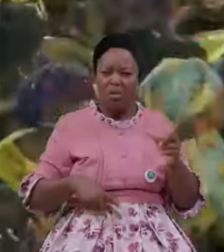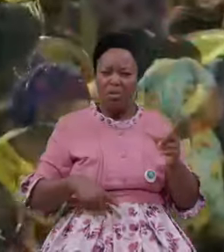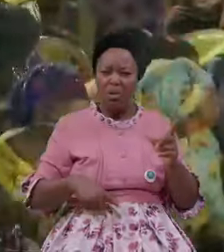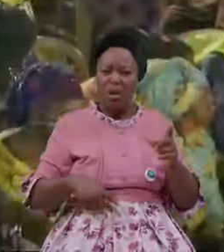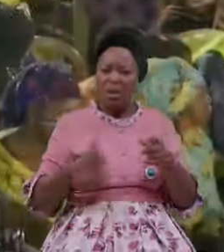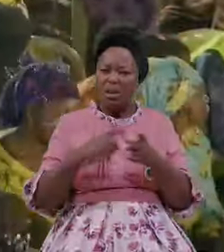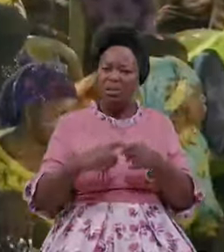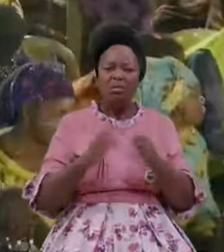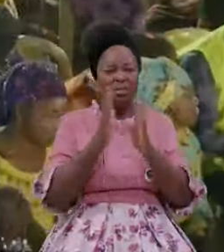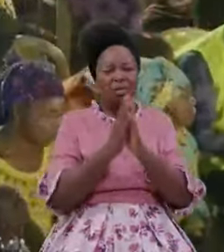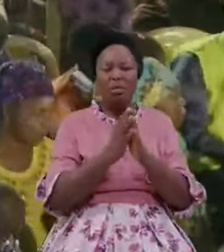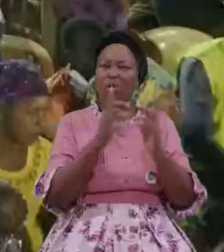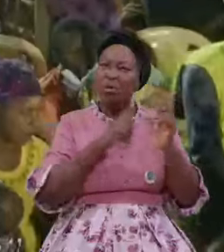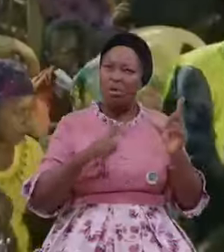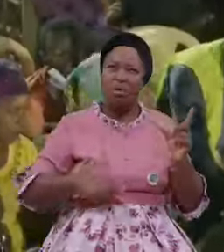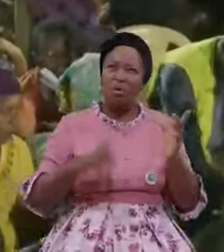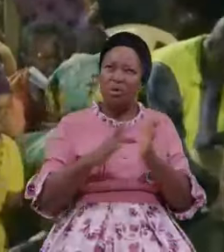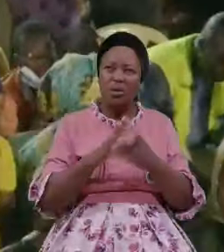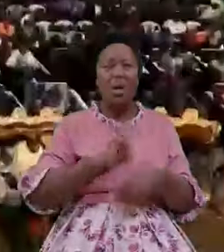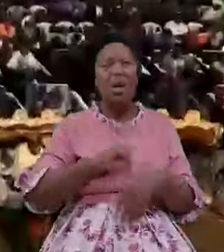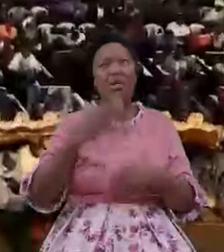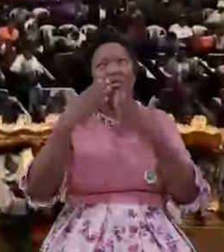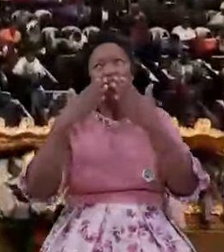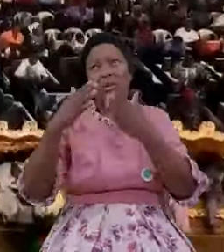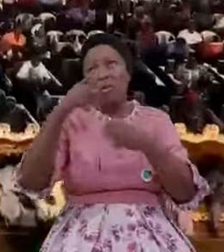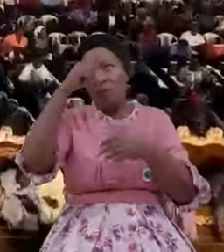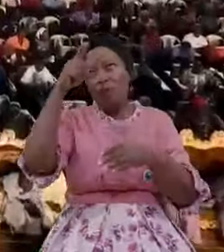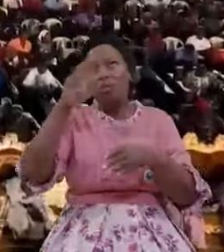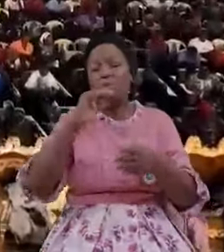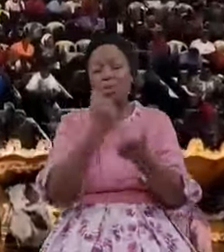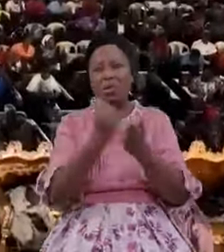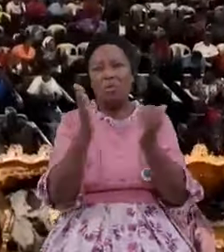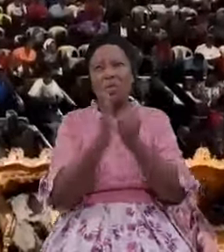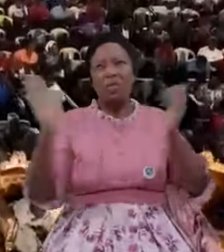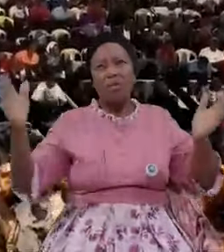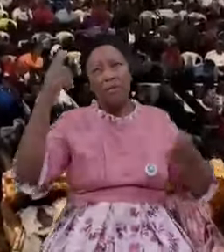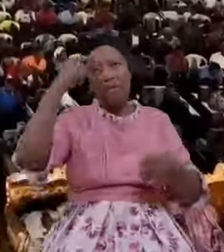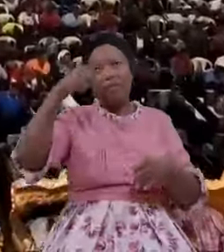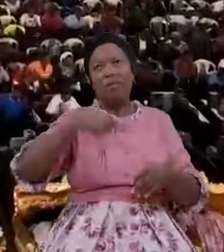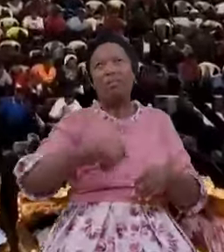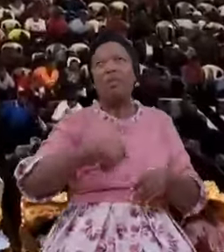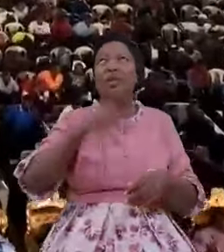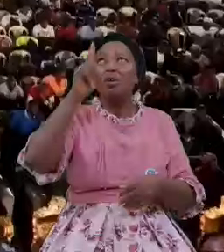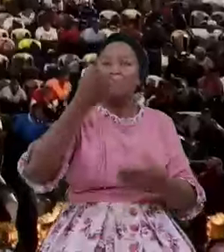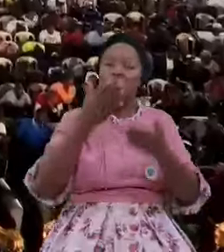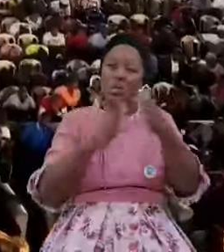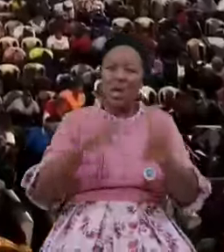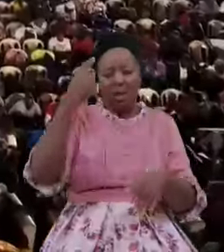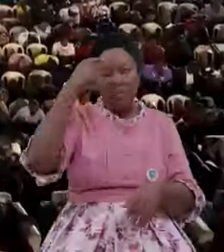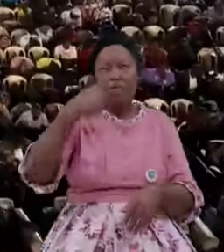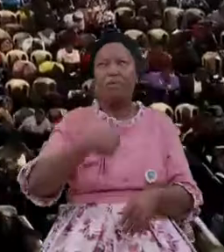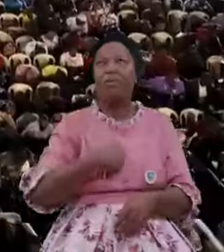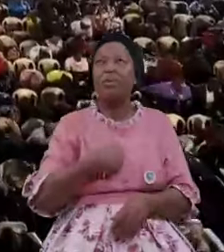you. You were crucified for me. You died for me. You